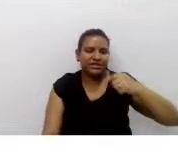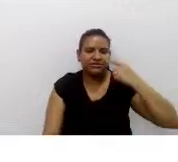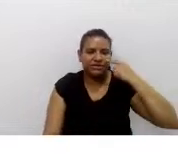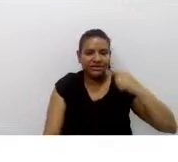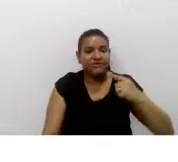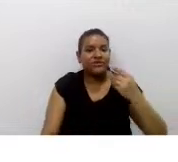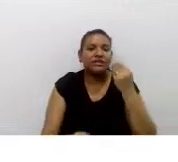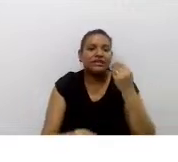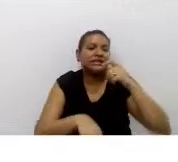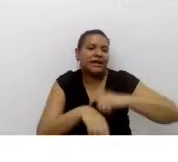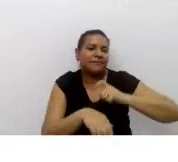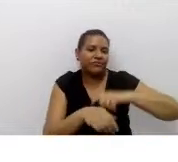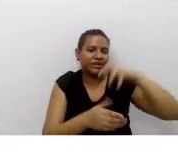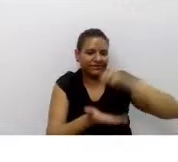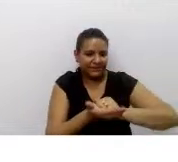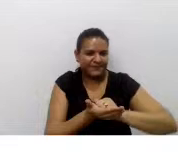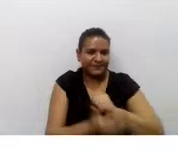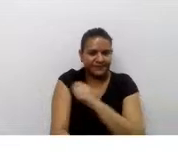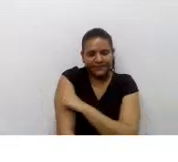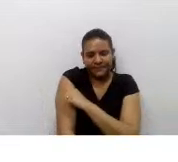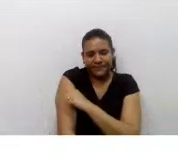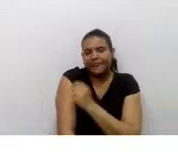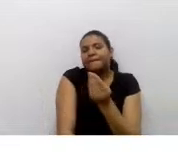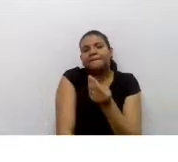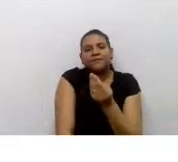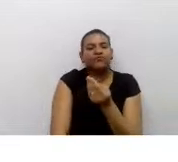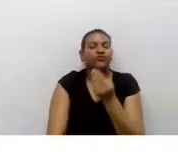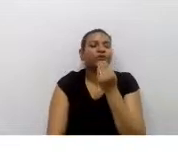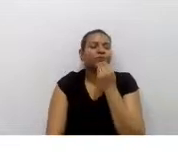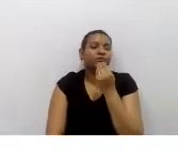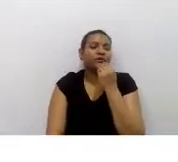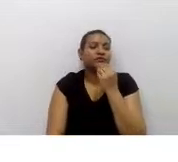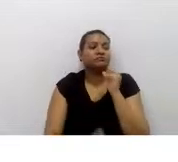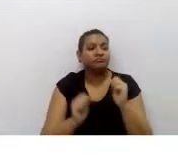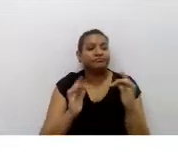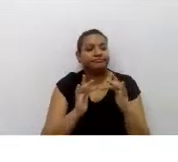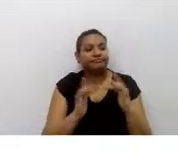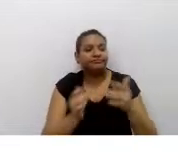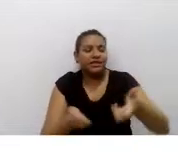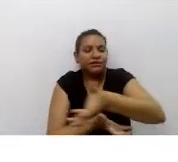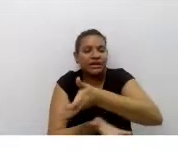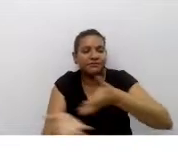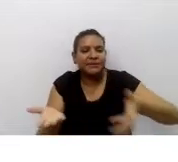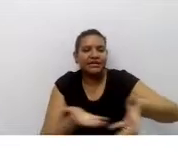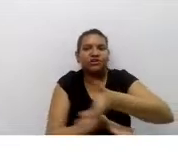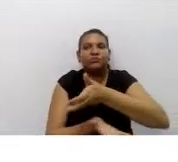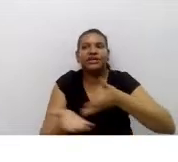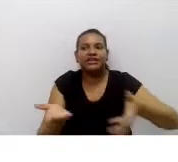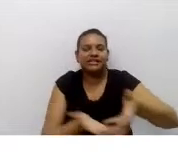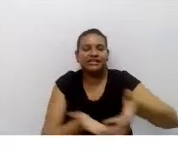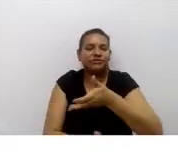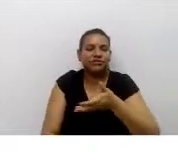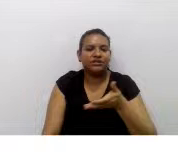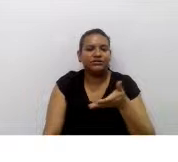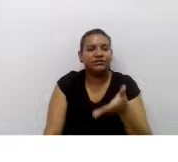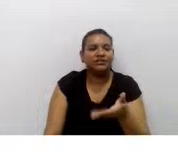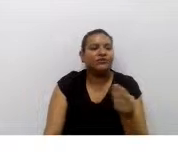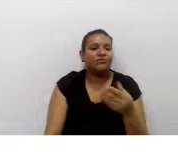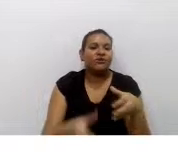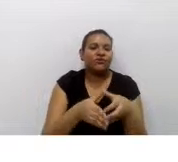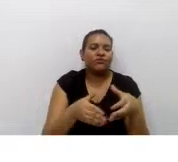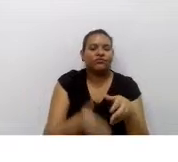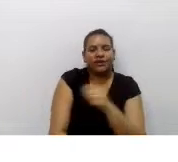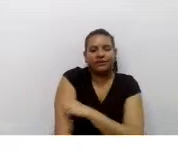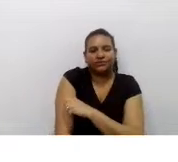give students the opportunity to engage with other students in groups is always a good thing. It changes the dynamic